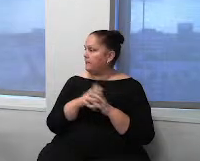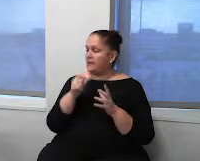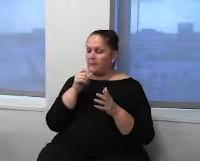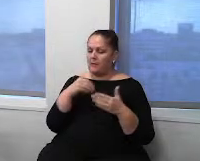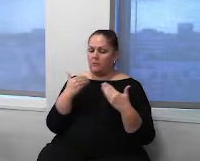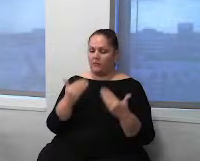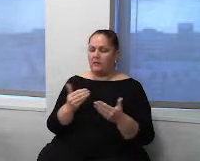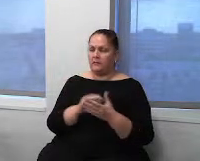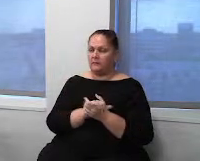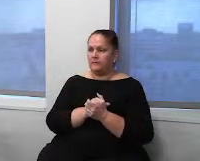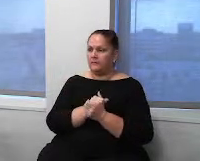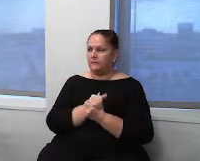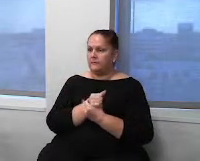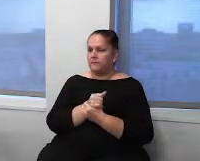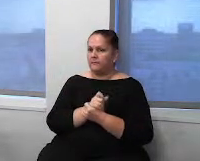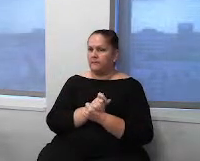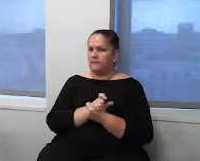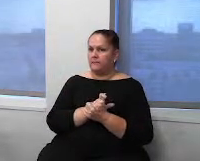Okay, I'm going to move on.